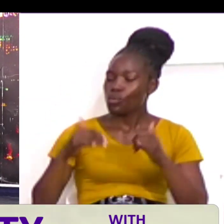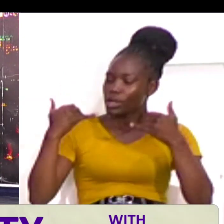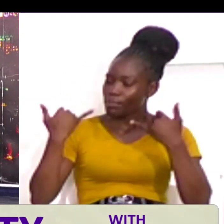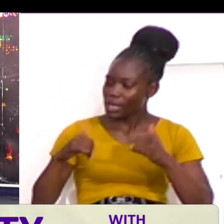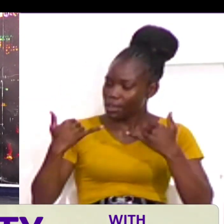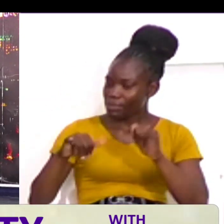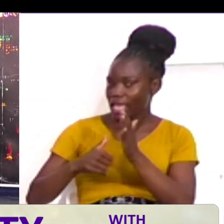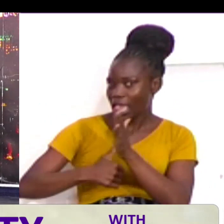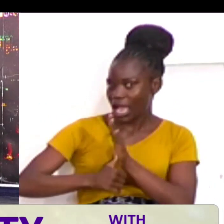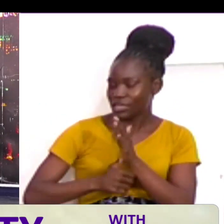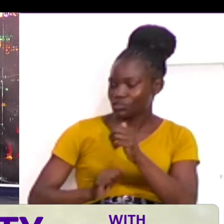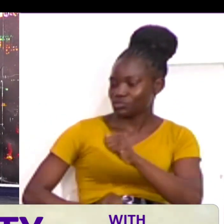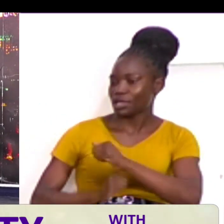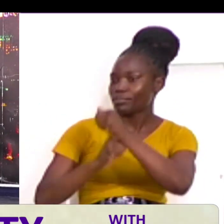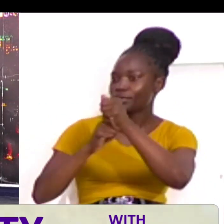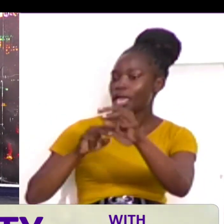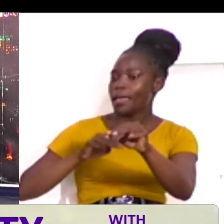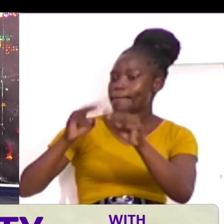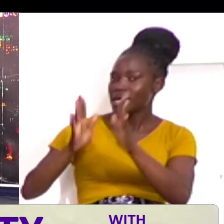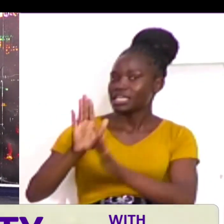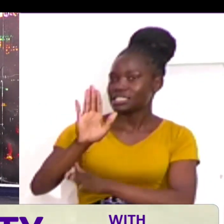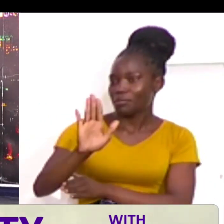for the manager. Yeah. I think they